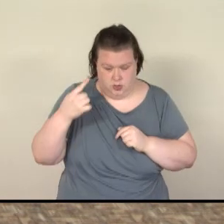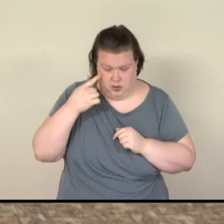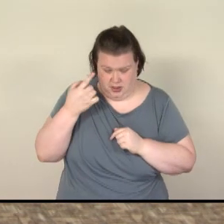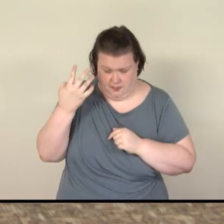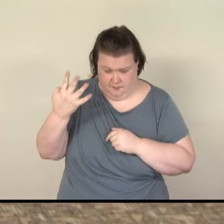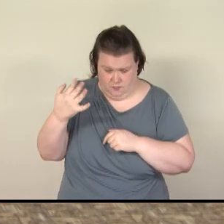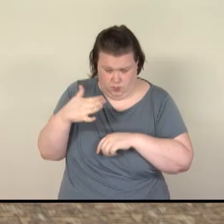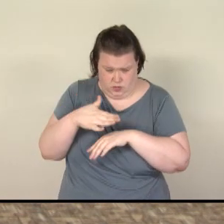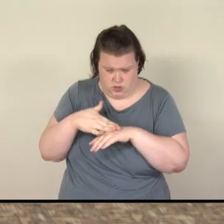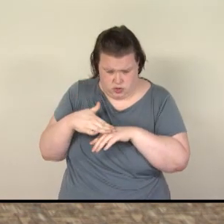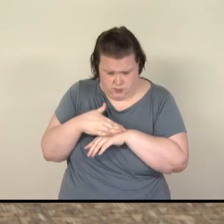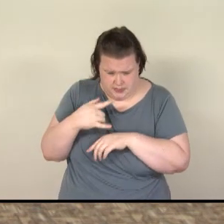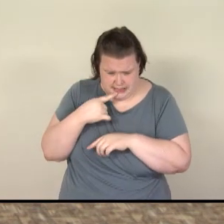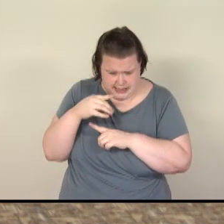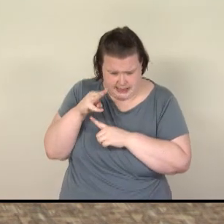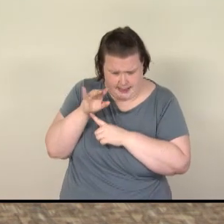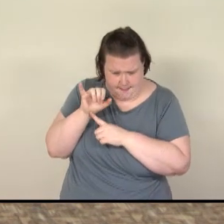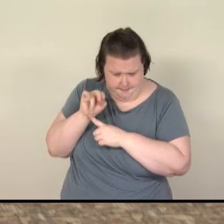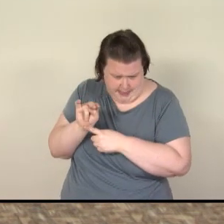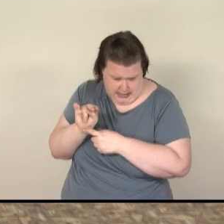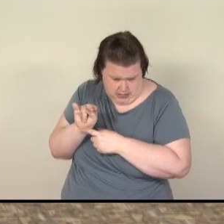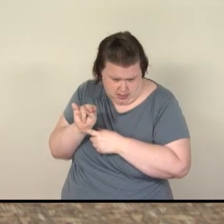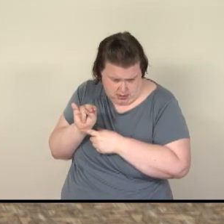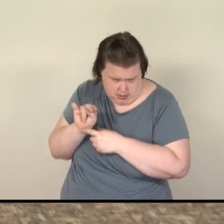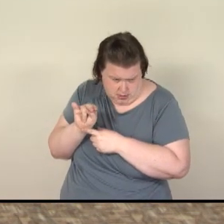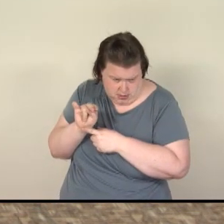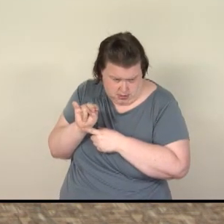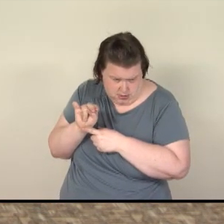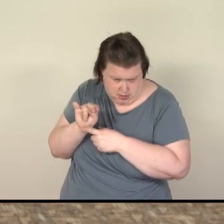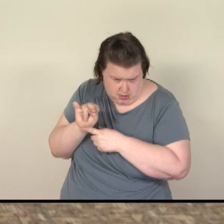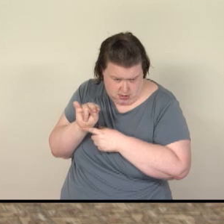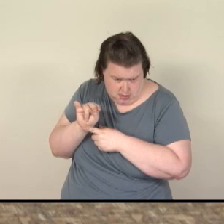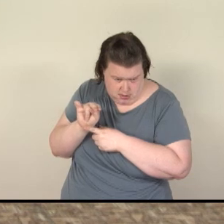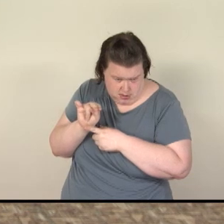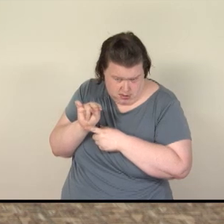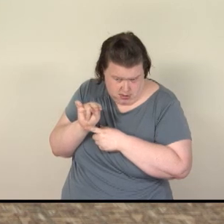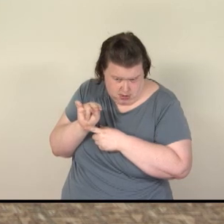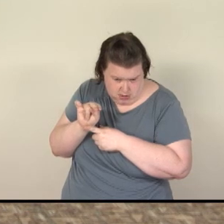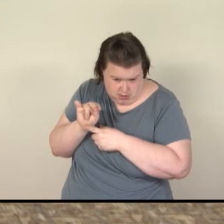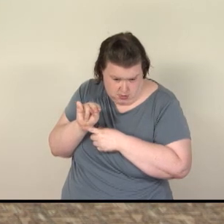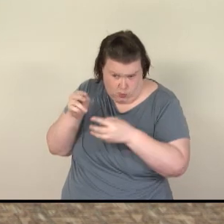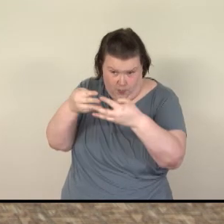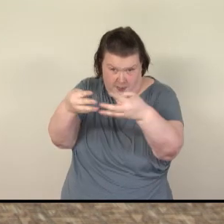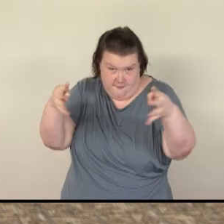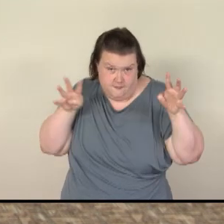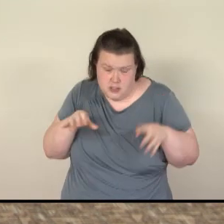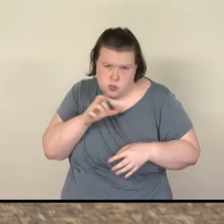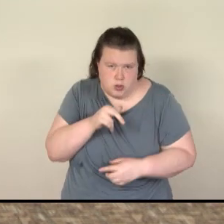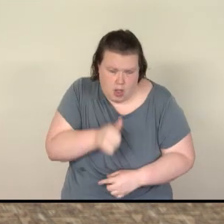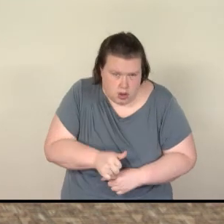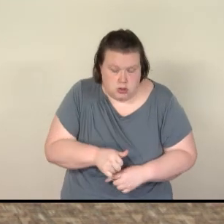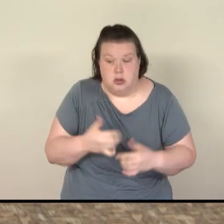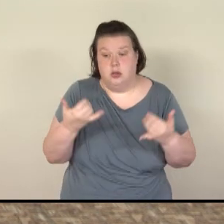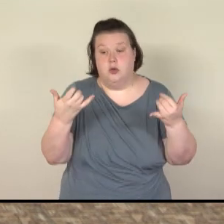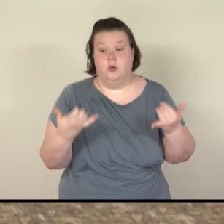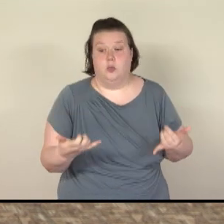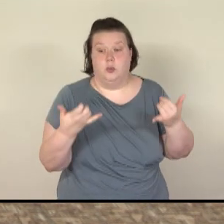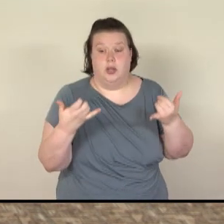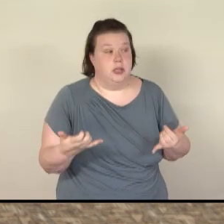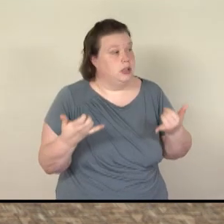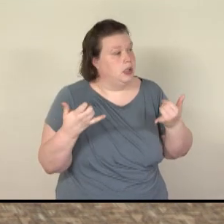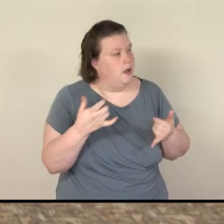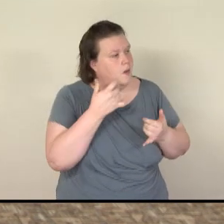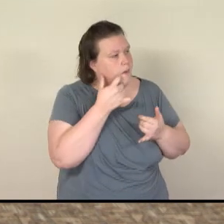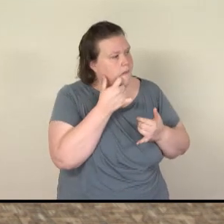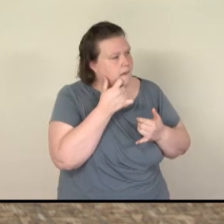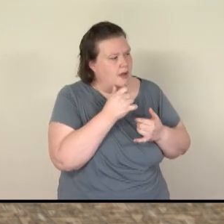where it says main, all being exposed to open? So right now the secure perimeter is, I'm